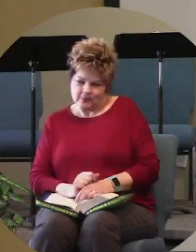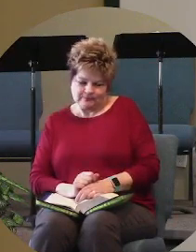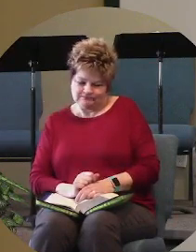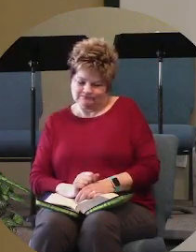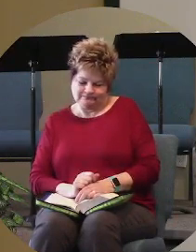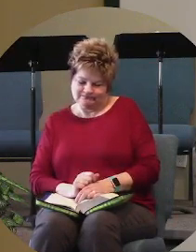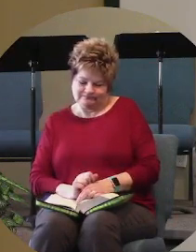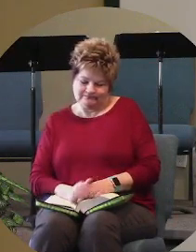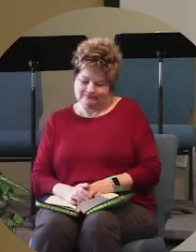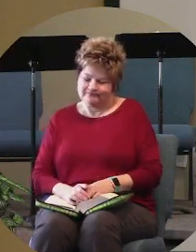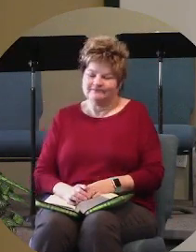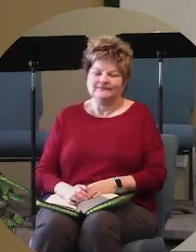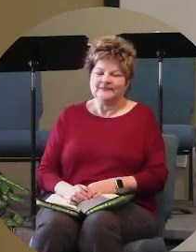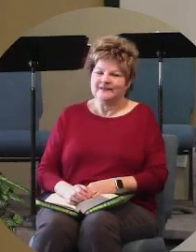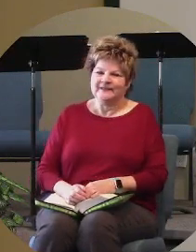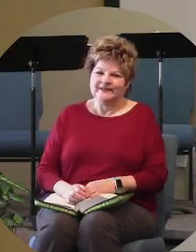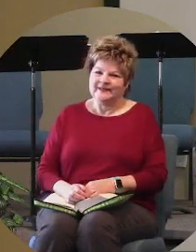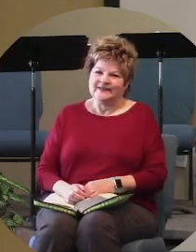close.